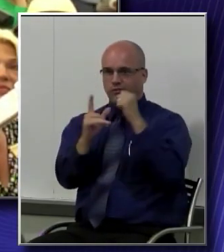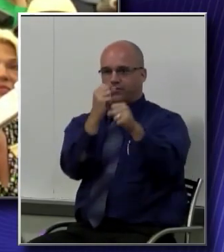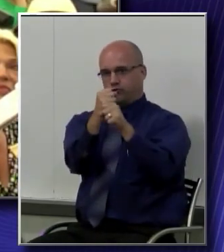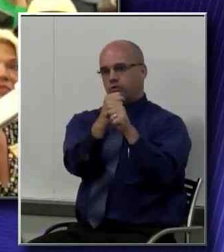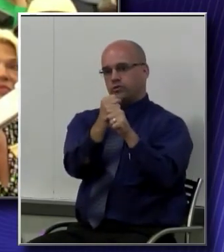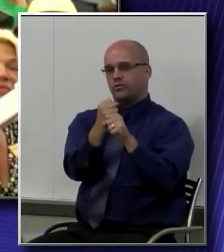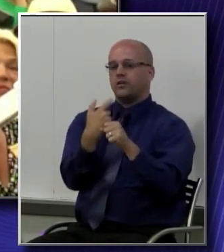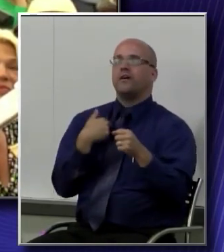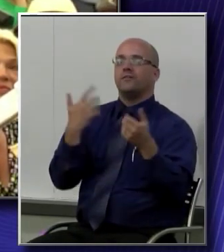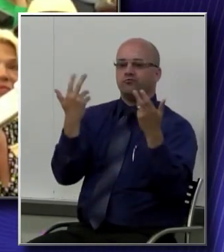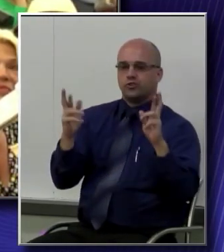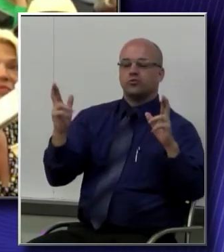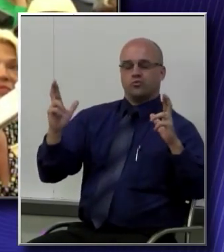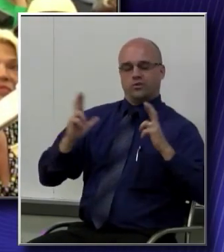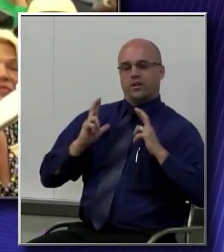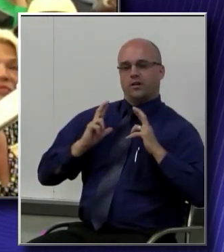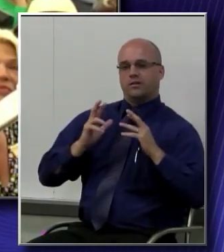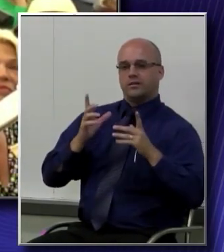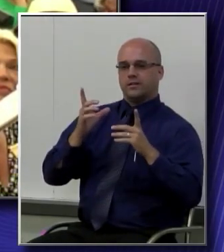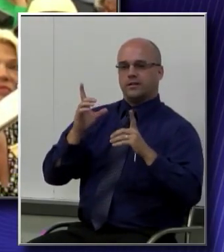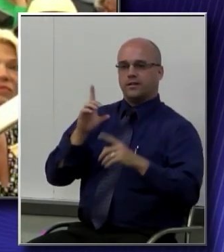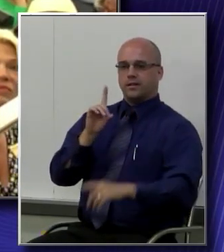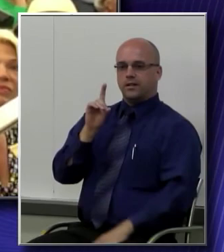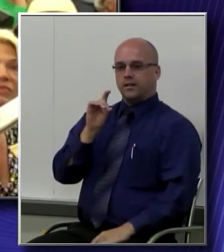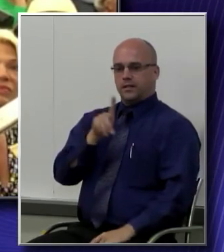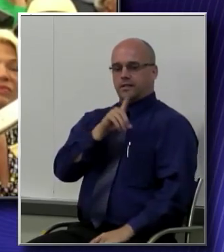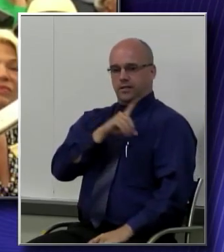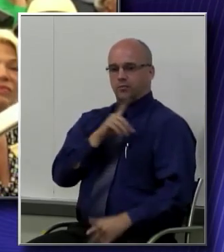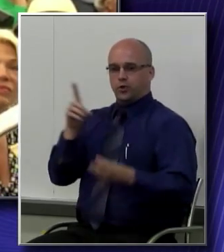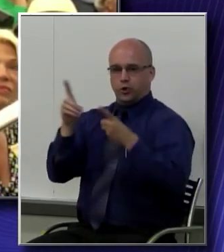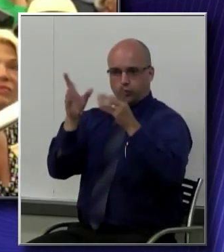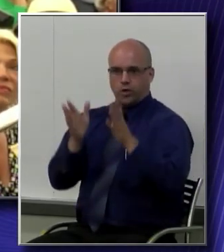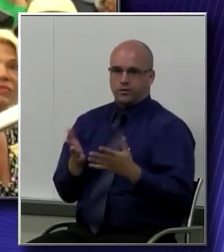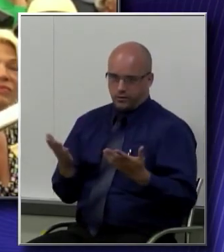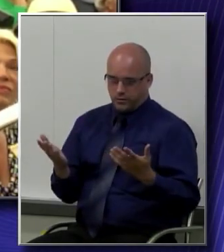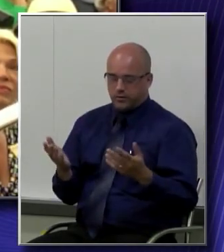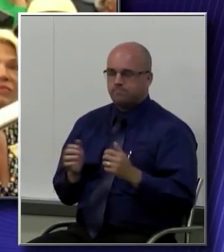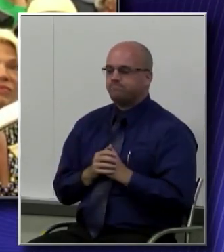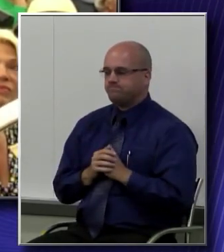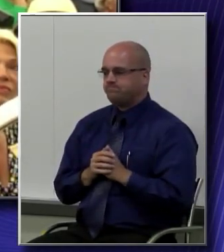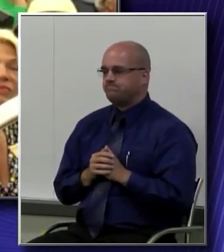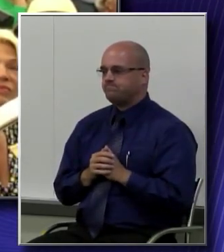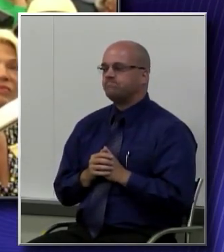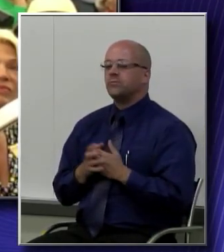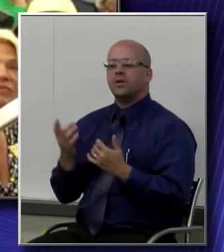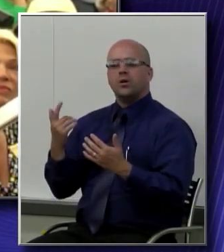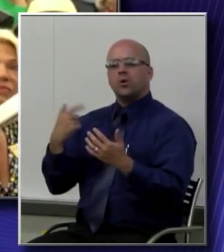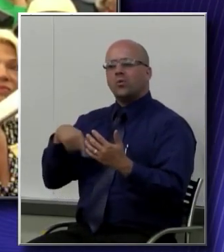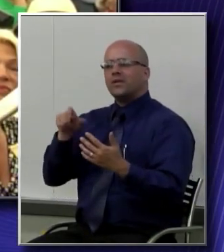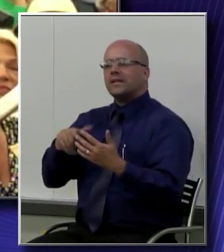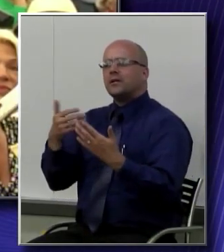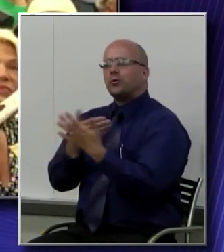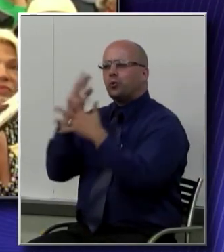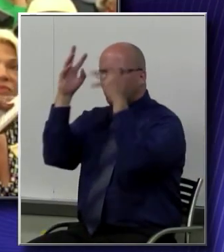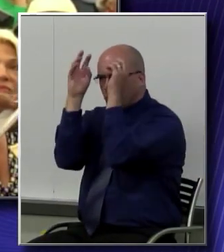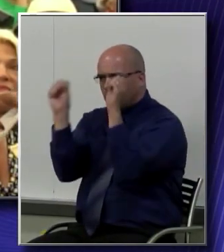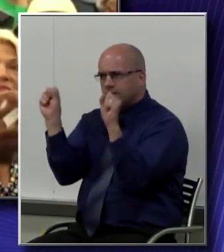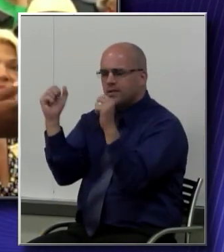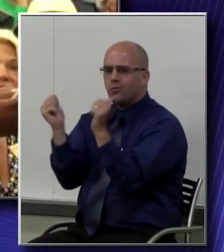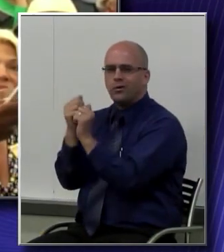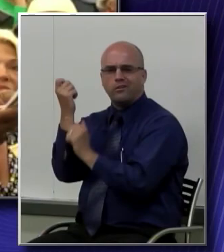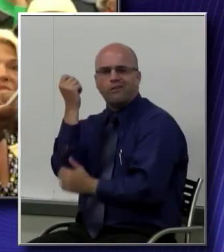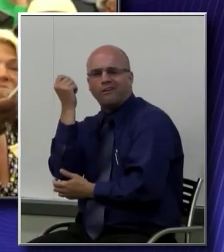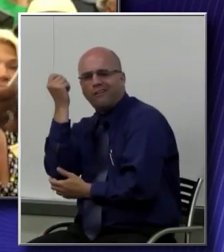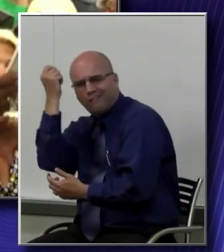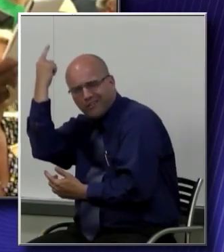deputy director of one of the institutes there. What we need is a new president with an understanding